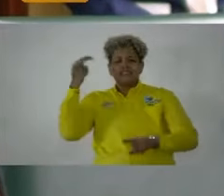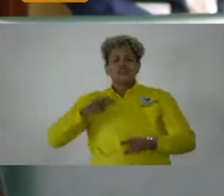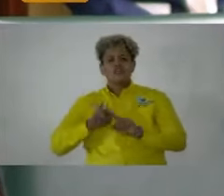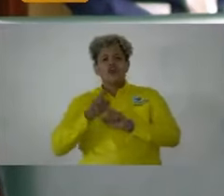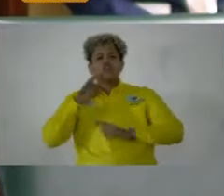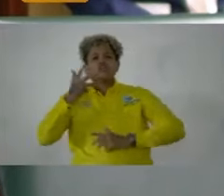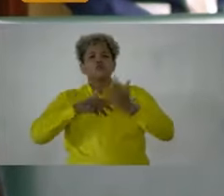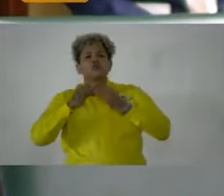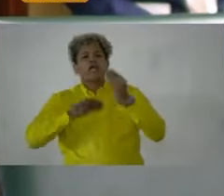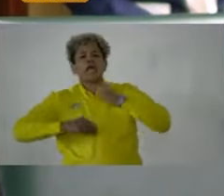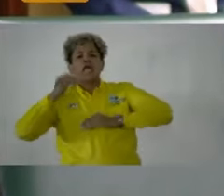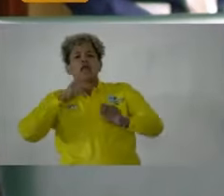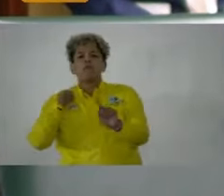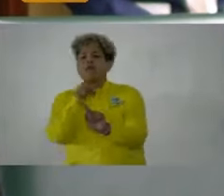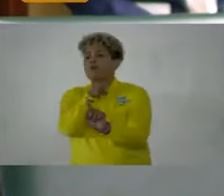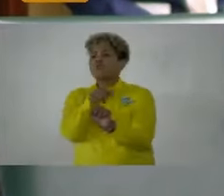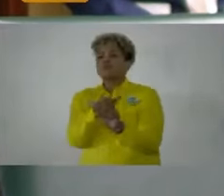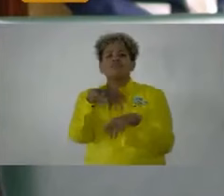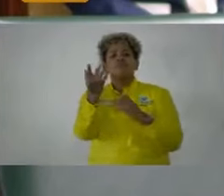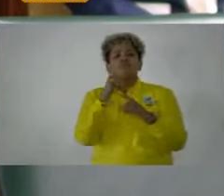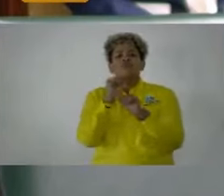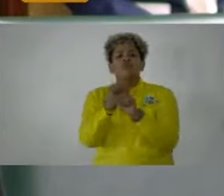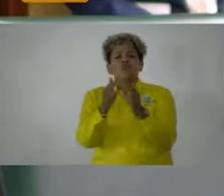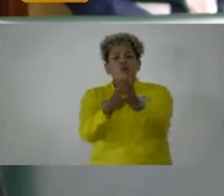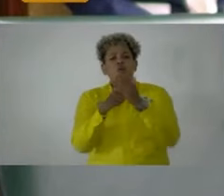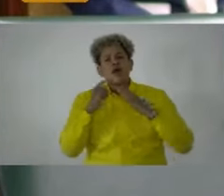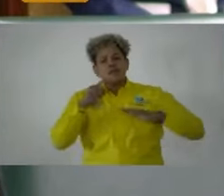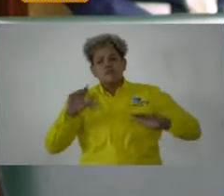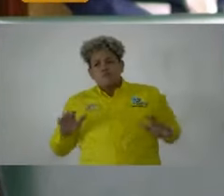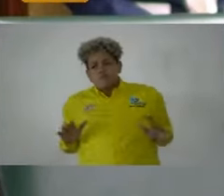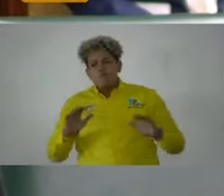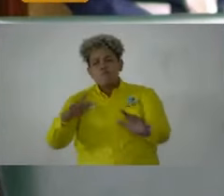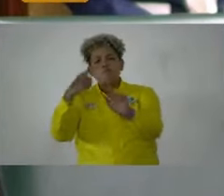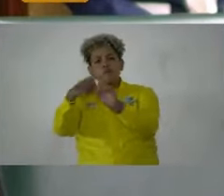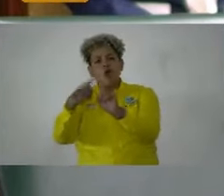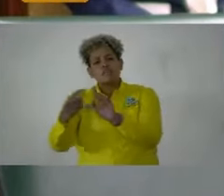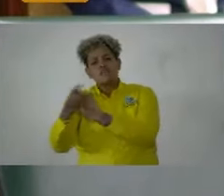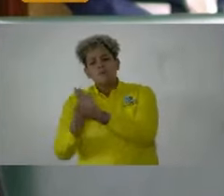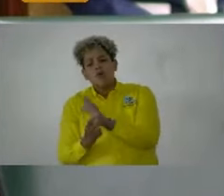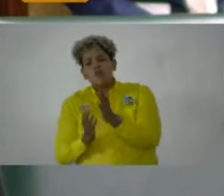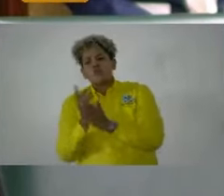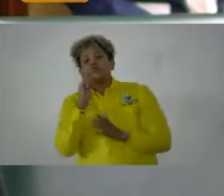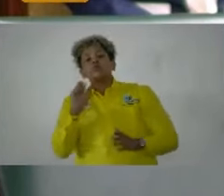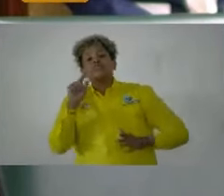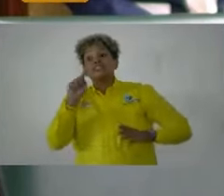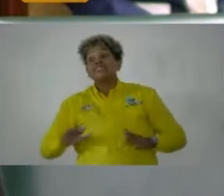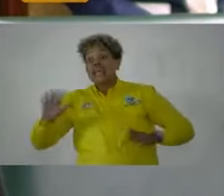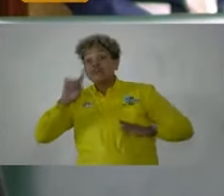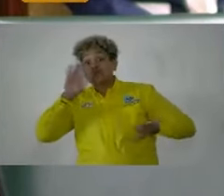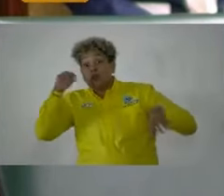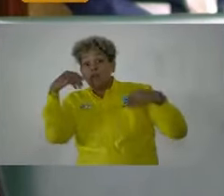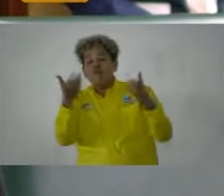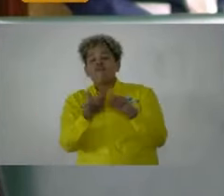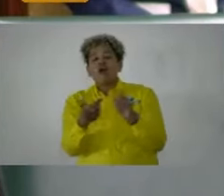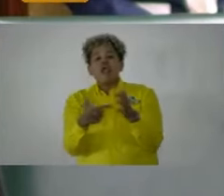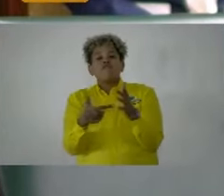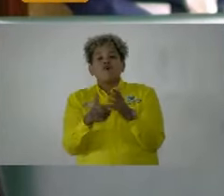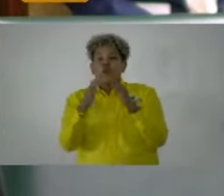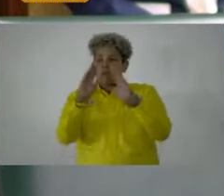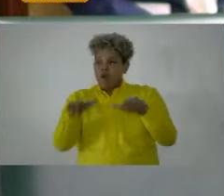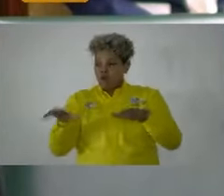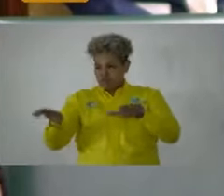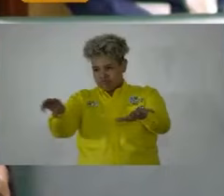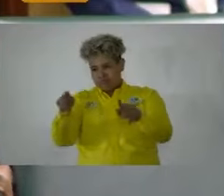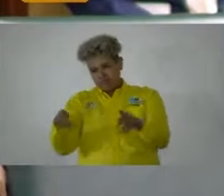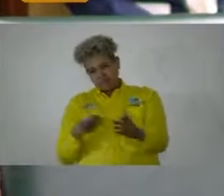and socioeconomic context, it requires a proactive policy by the state to provide affordable housing for